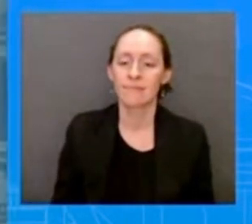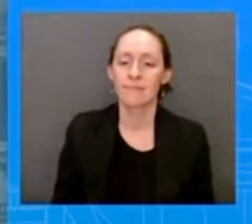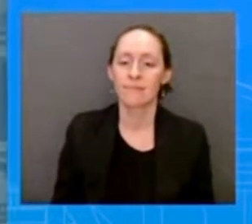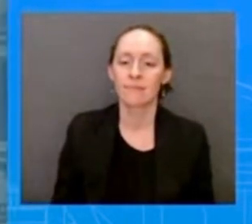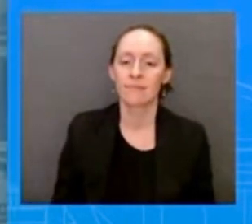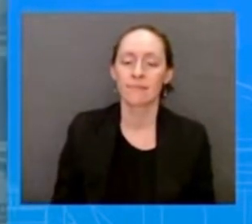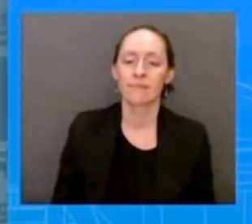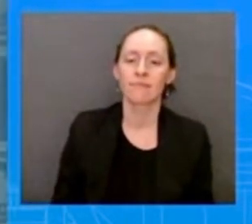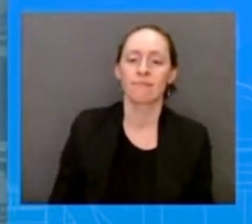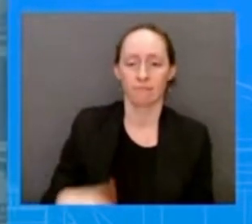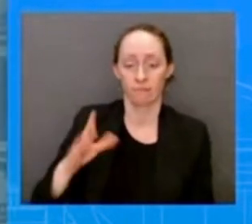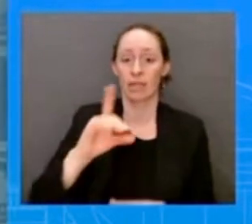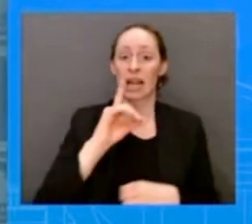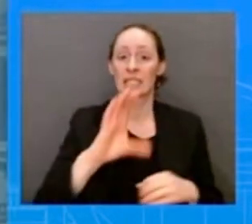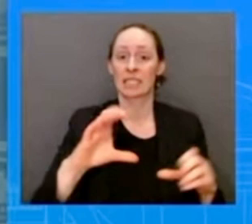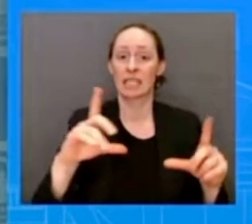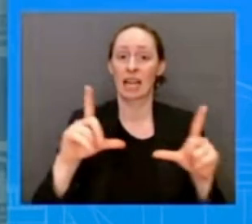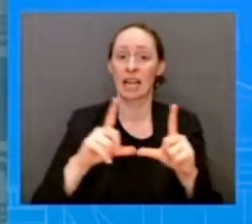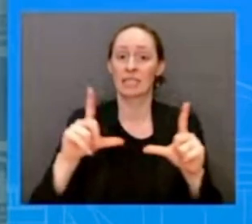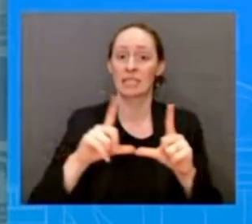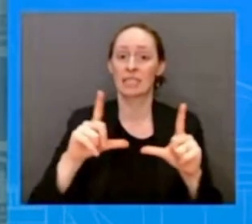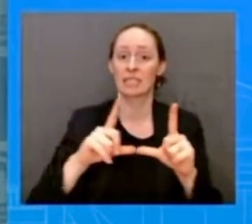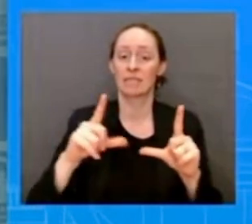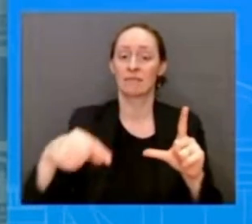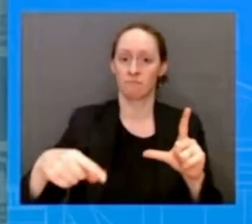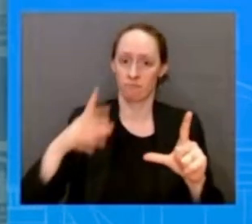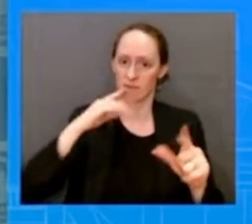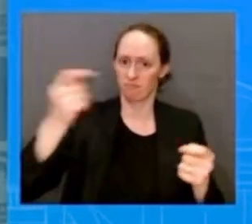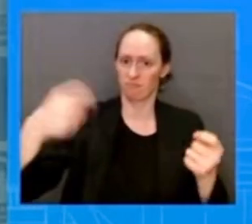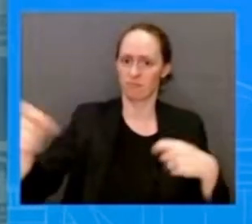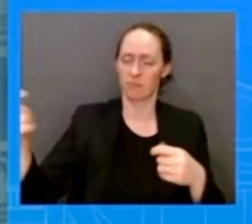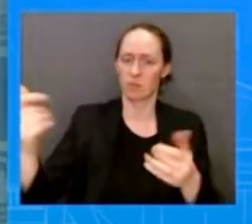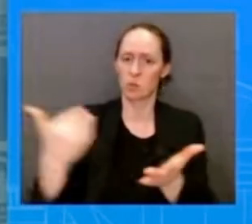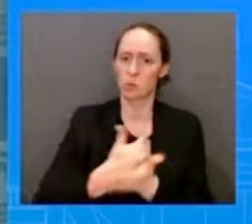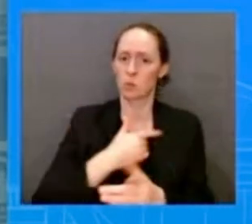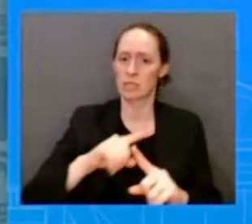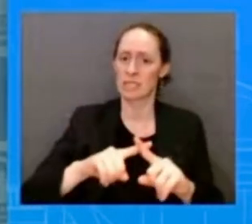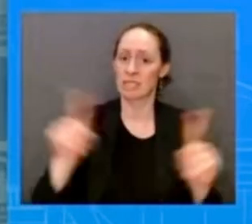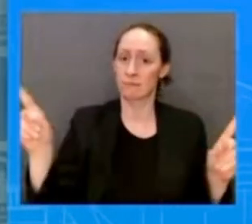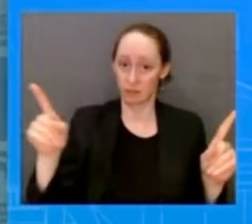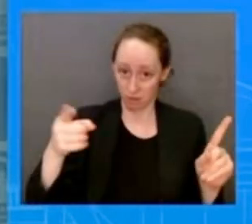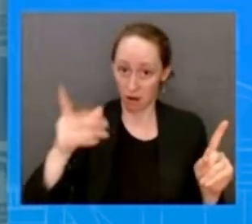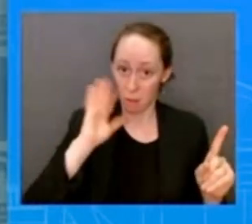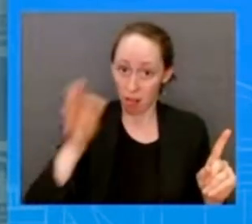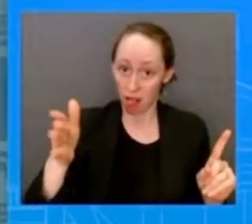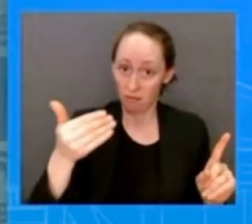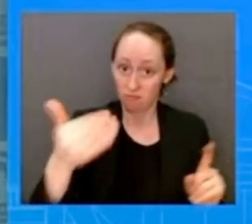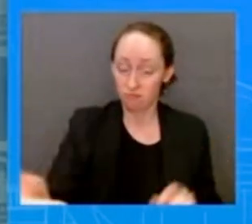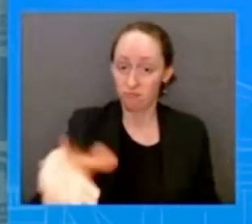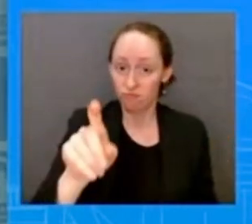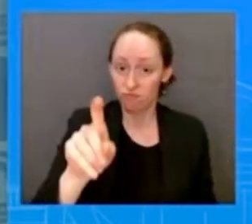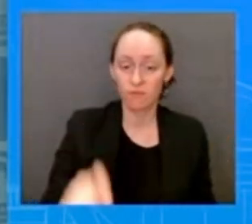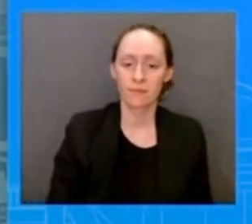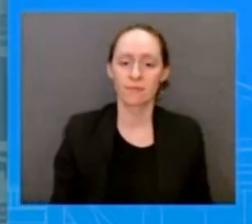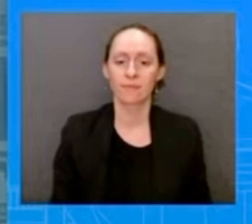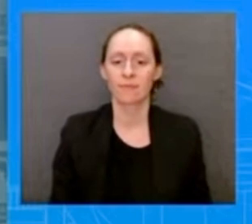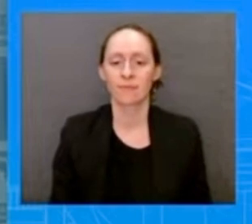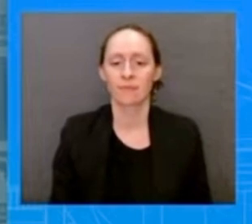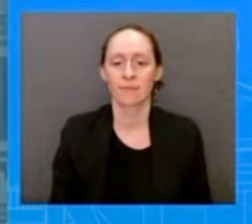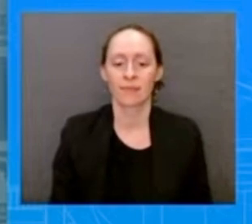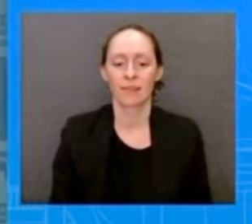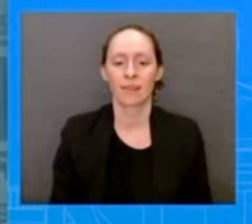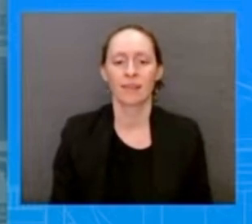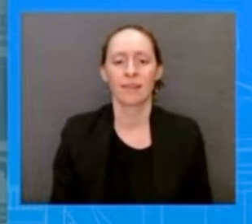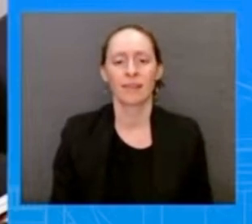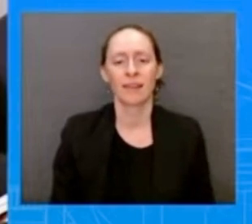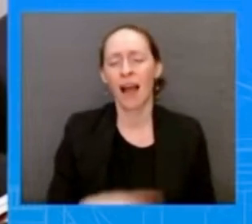I still have not gotten back to you. I will work on that. I think we actually were trying to dig in and get some information. We just haven't popped any information at this